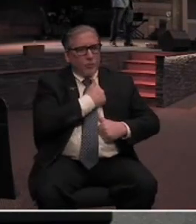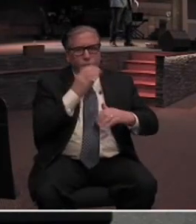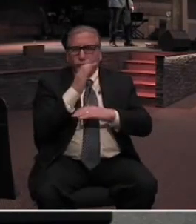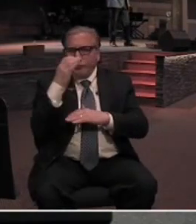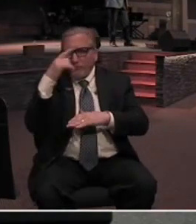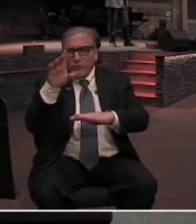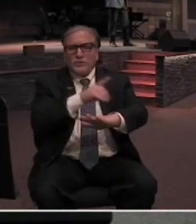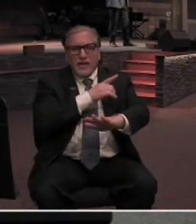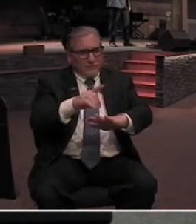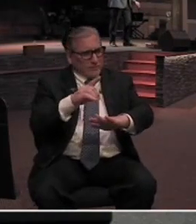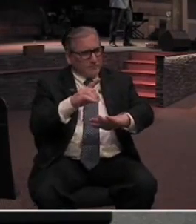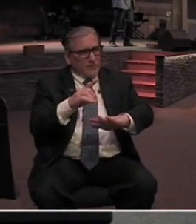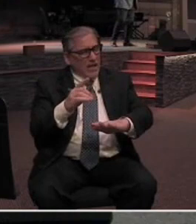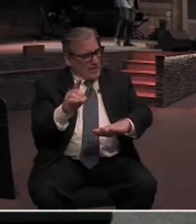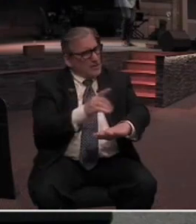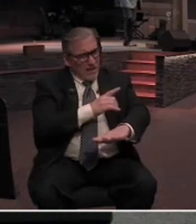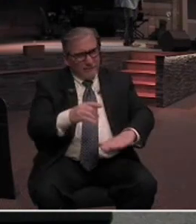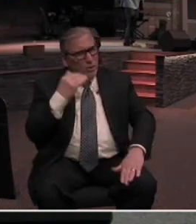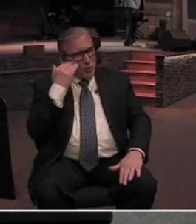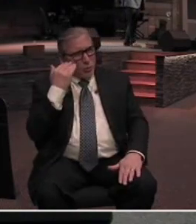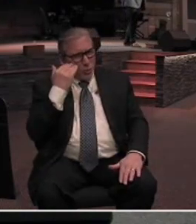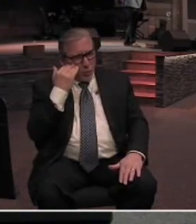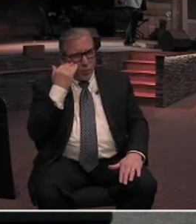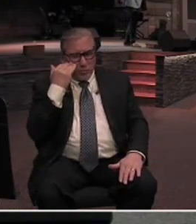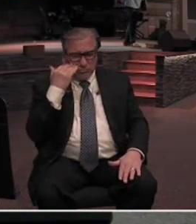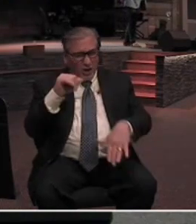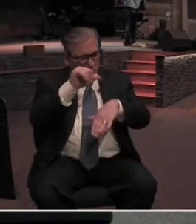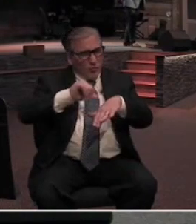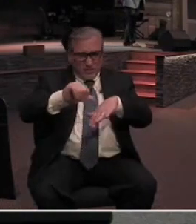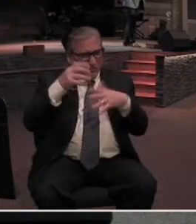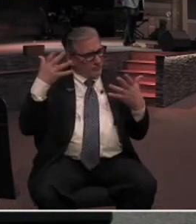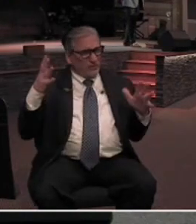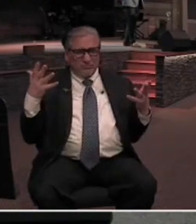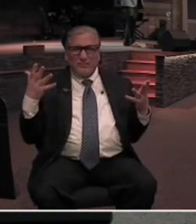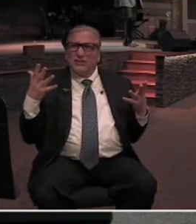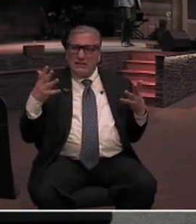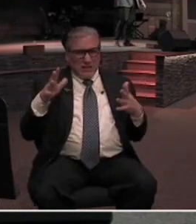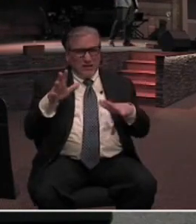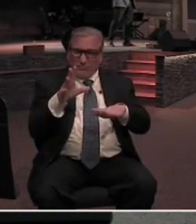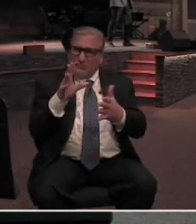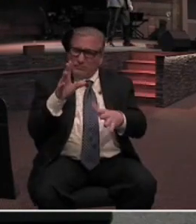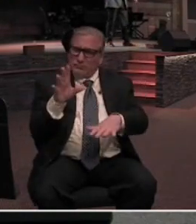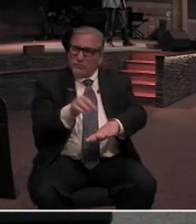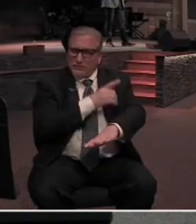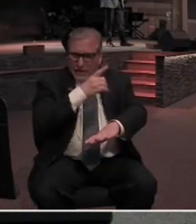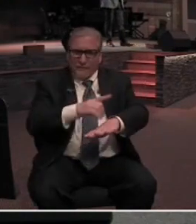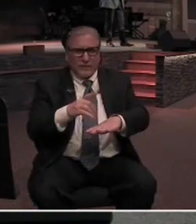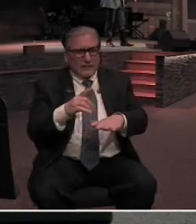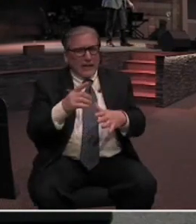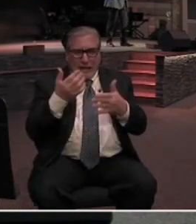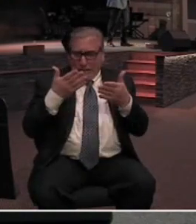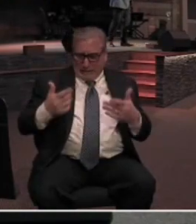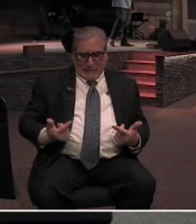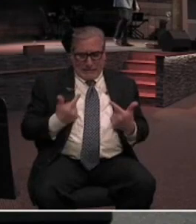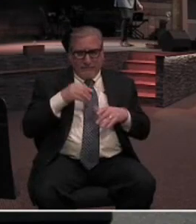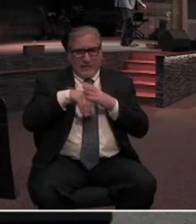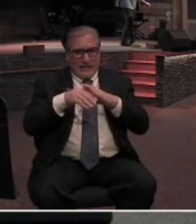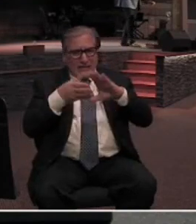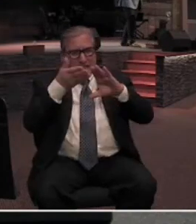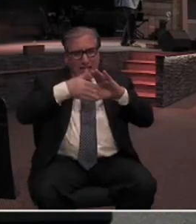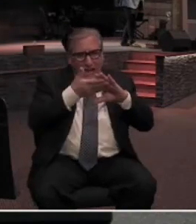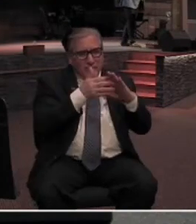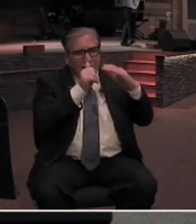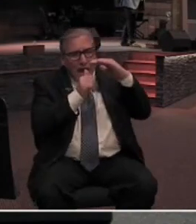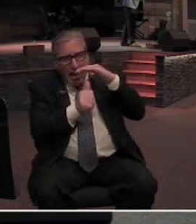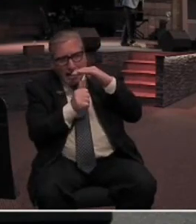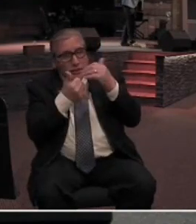had a calling, David, knowing he was anointed, but David, living in caves and running,